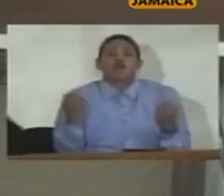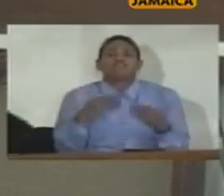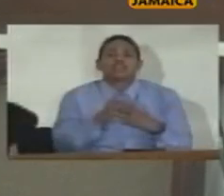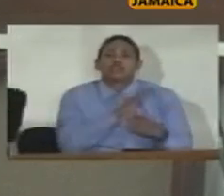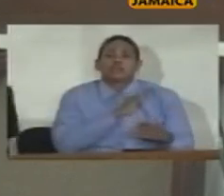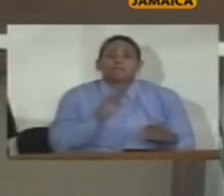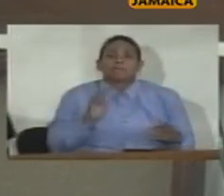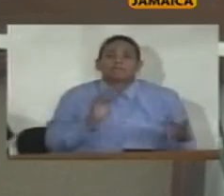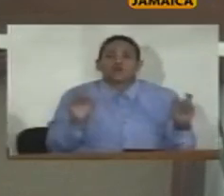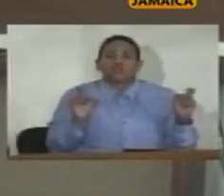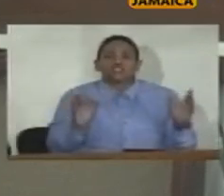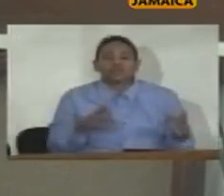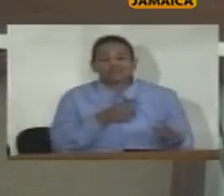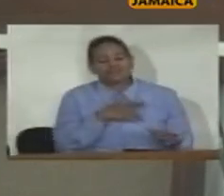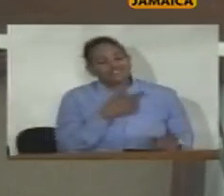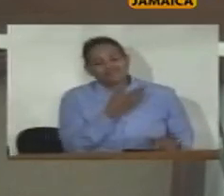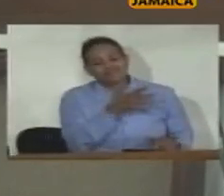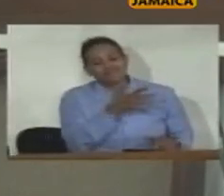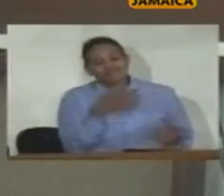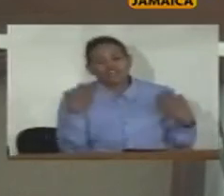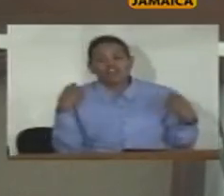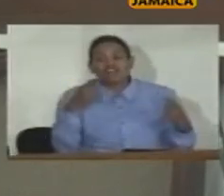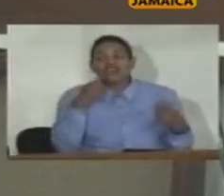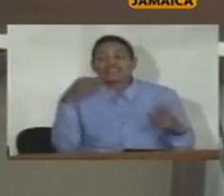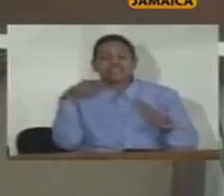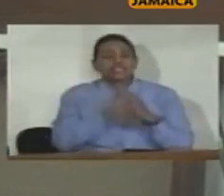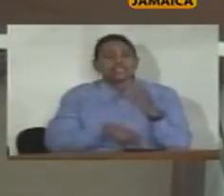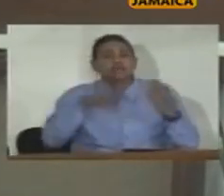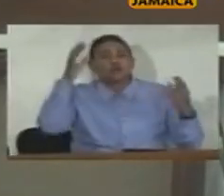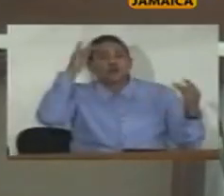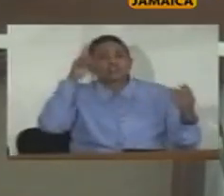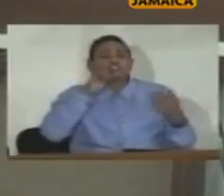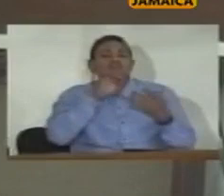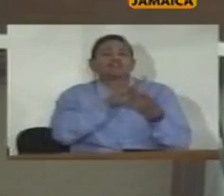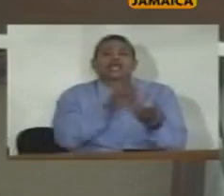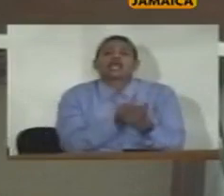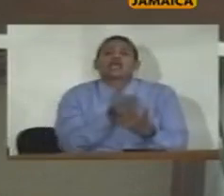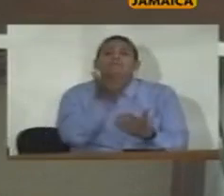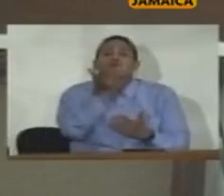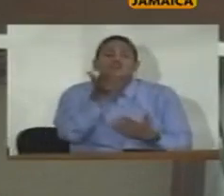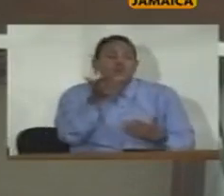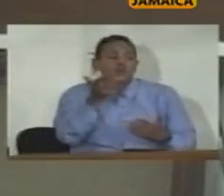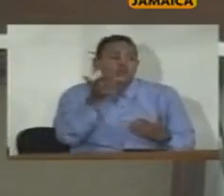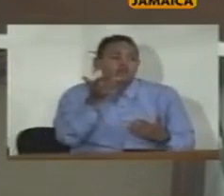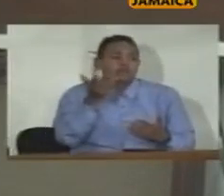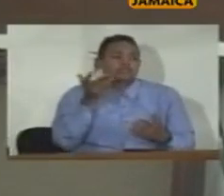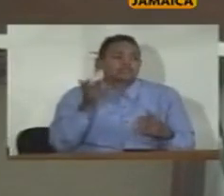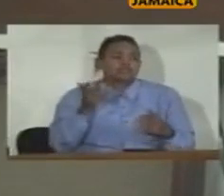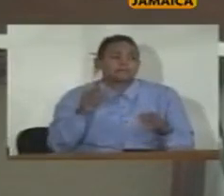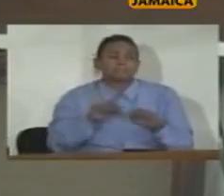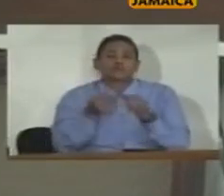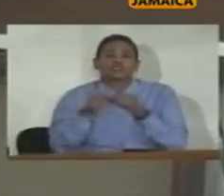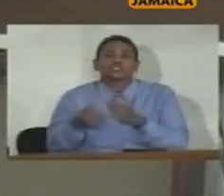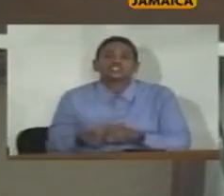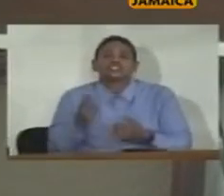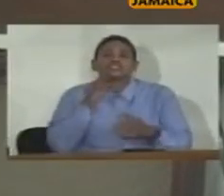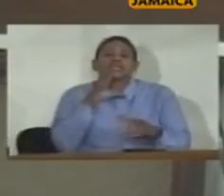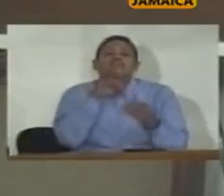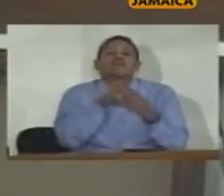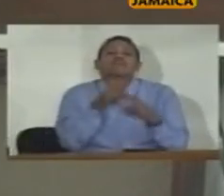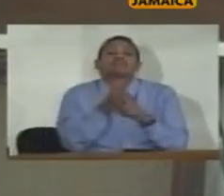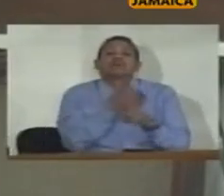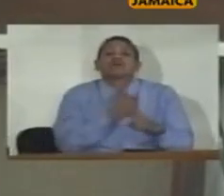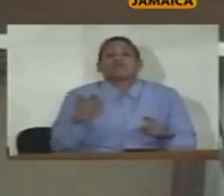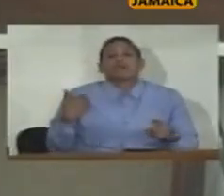chairman and their grave concerns regarding procurement breaches involving